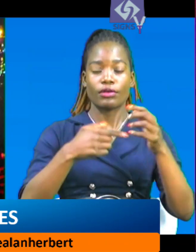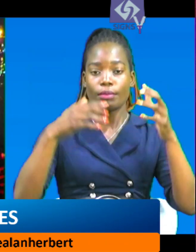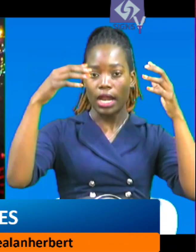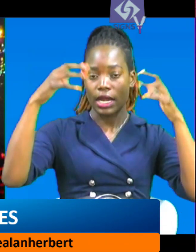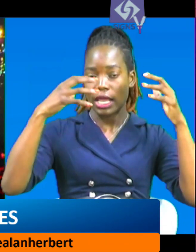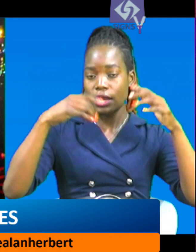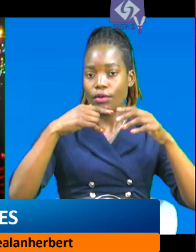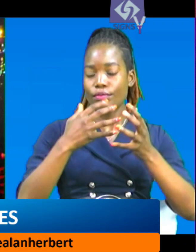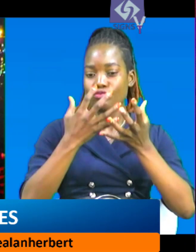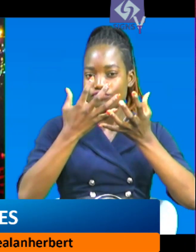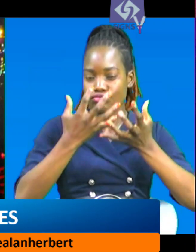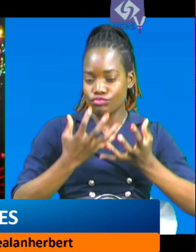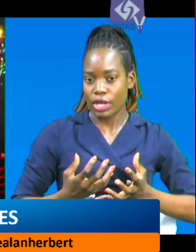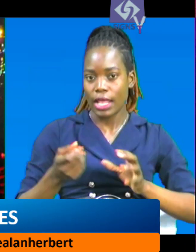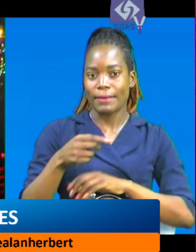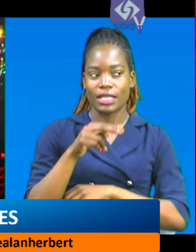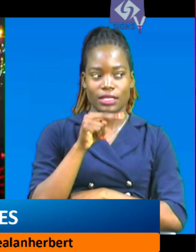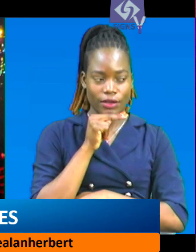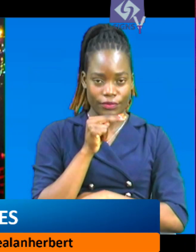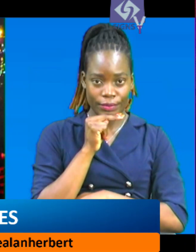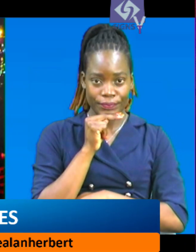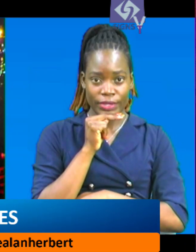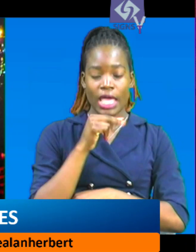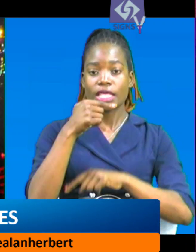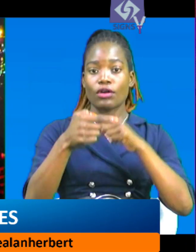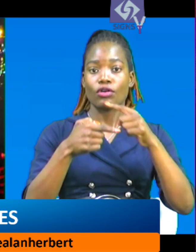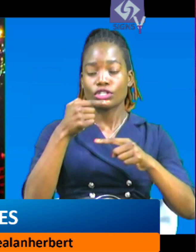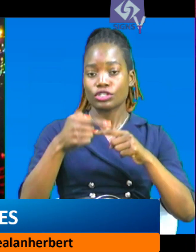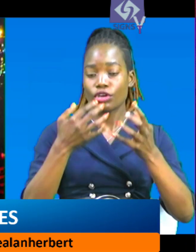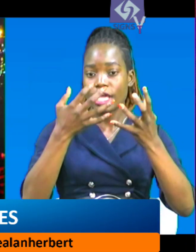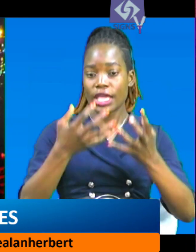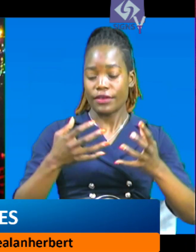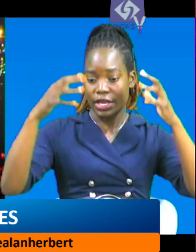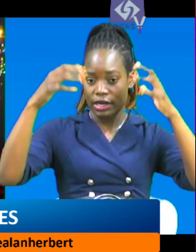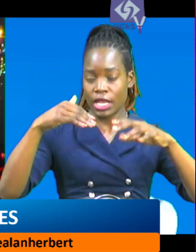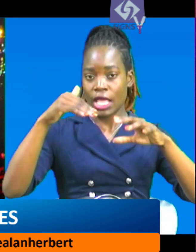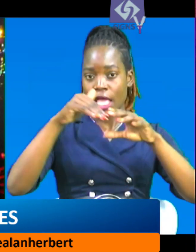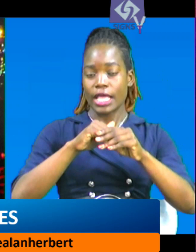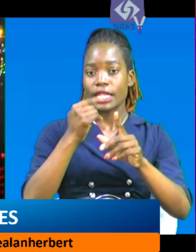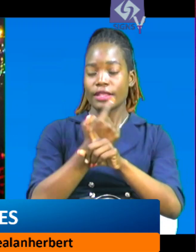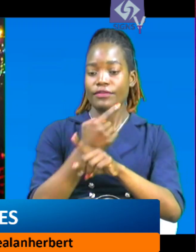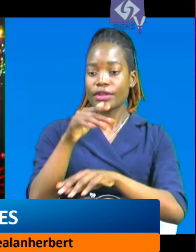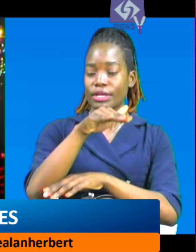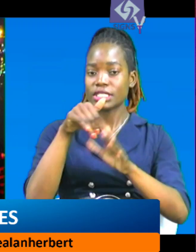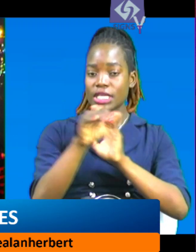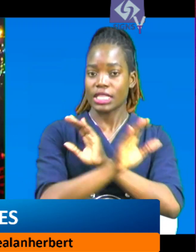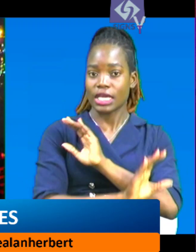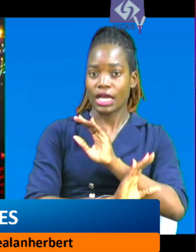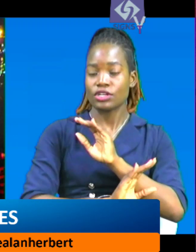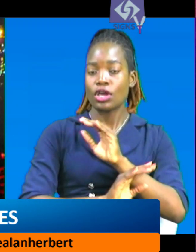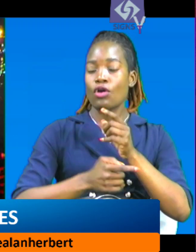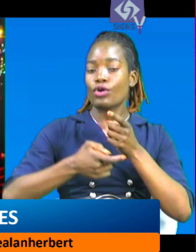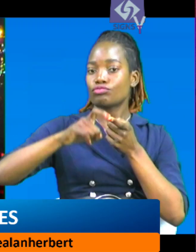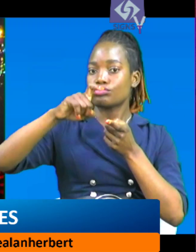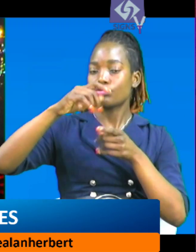will intensify in November. Now the ongoing enhanced rainfall across parts of the country will peak this